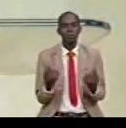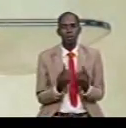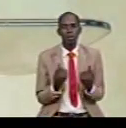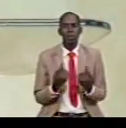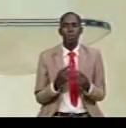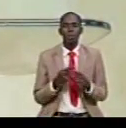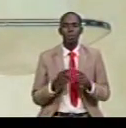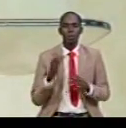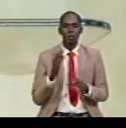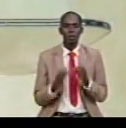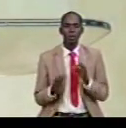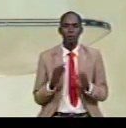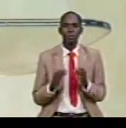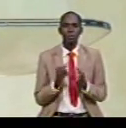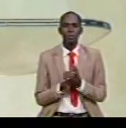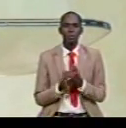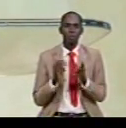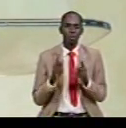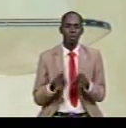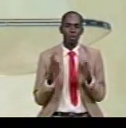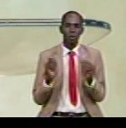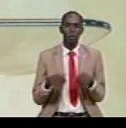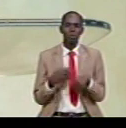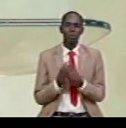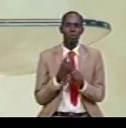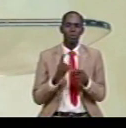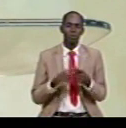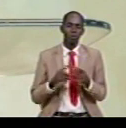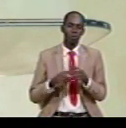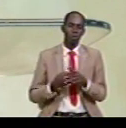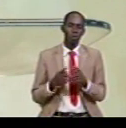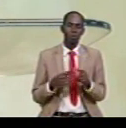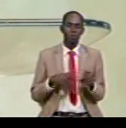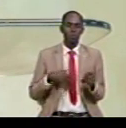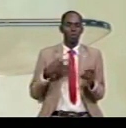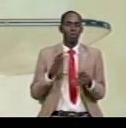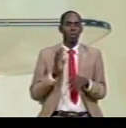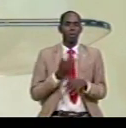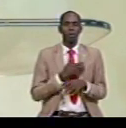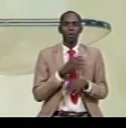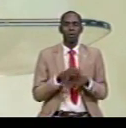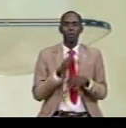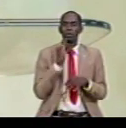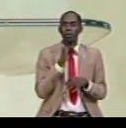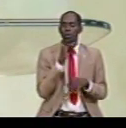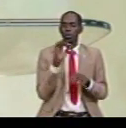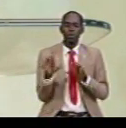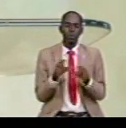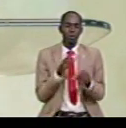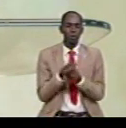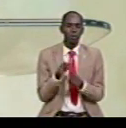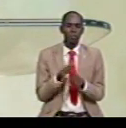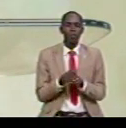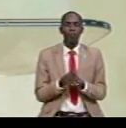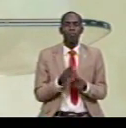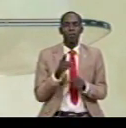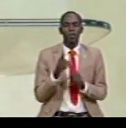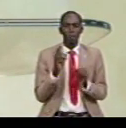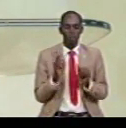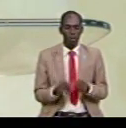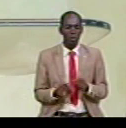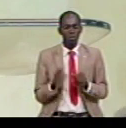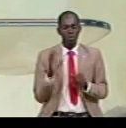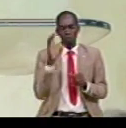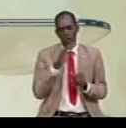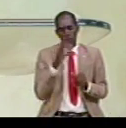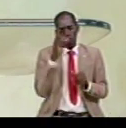gospel, if it could make you to start feeling that our church is not doing enough, if it could make you to think, let me look for elsewhere, maybe I'll get